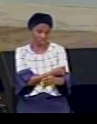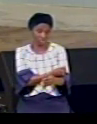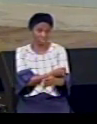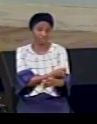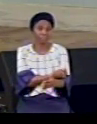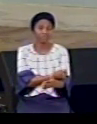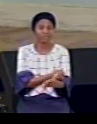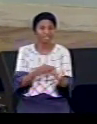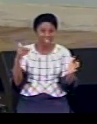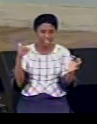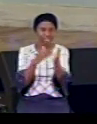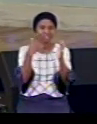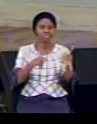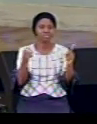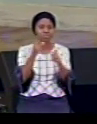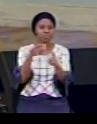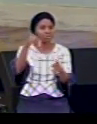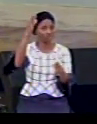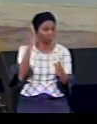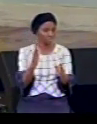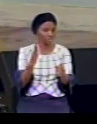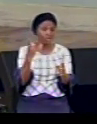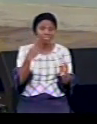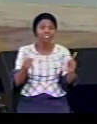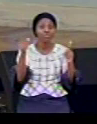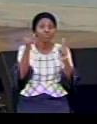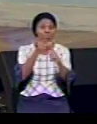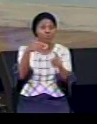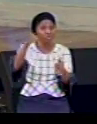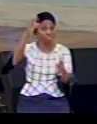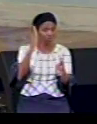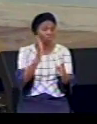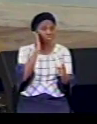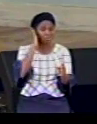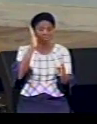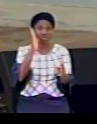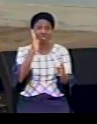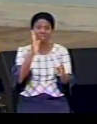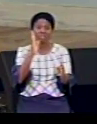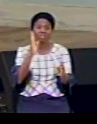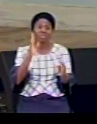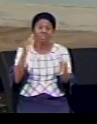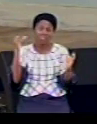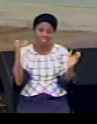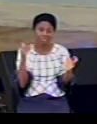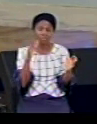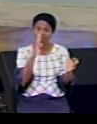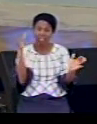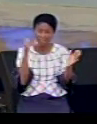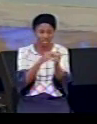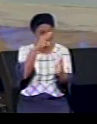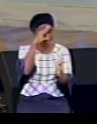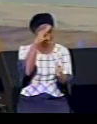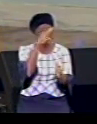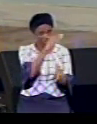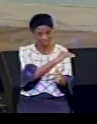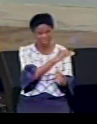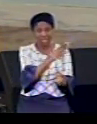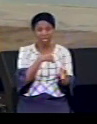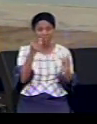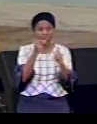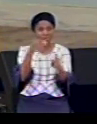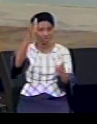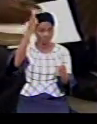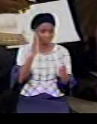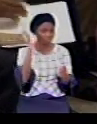God, the word of God will contradict him, and the word of God will still be fulfilled